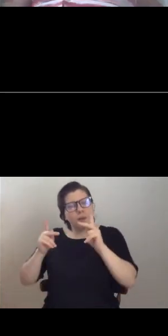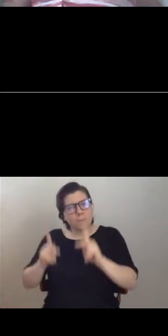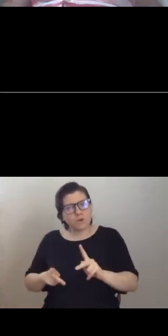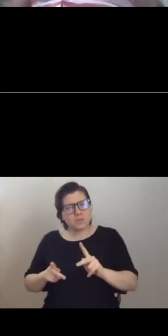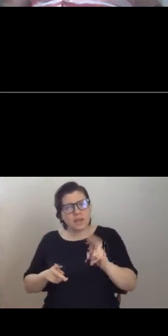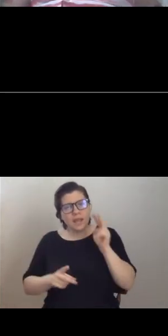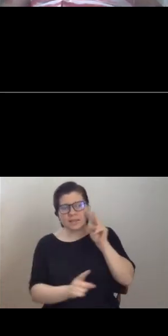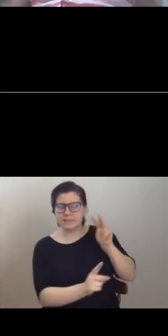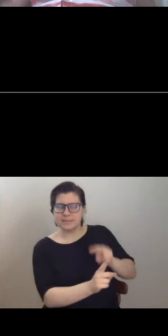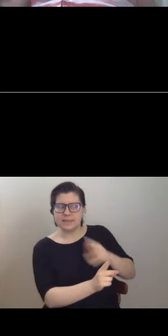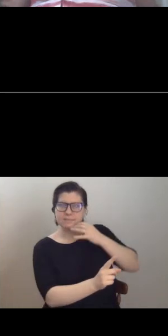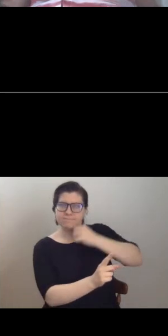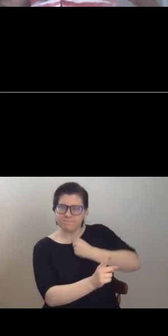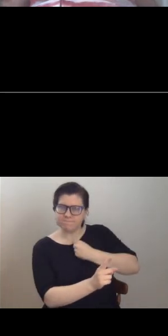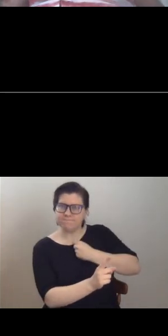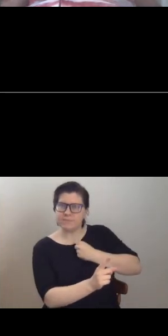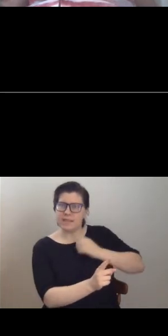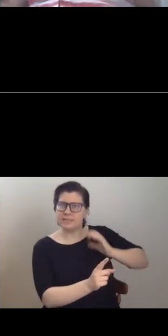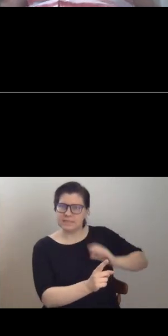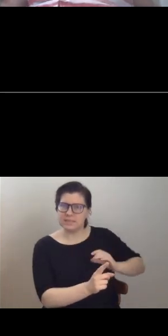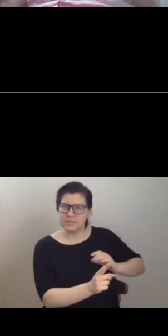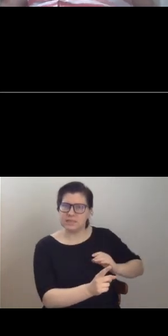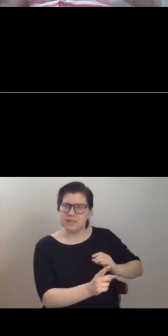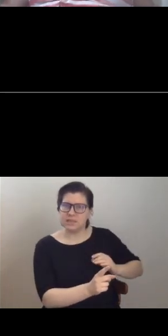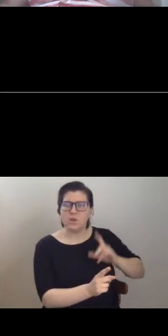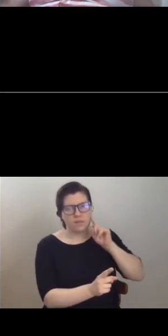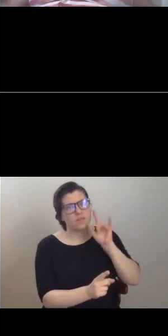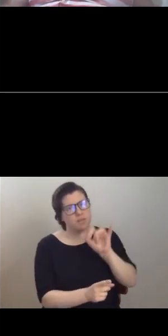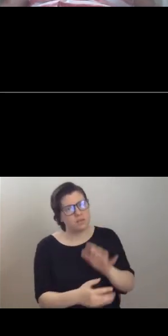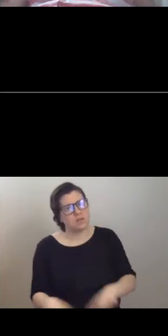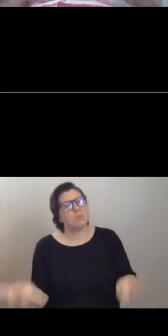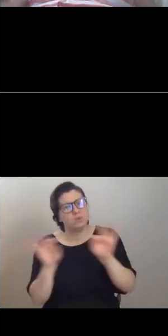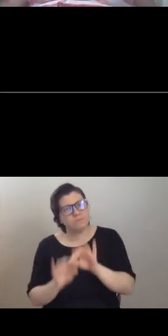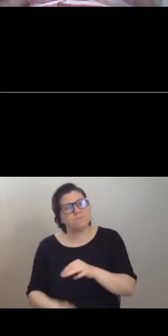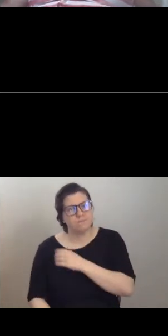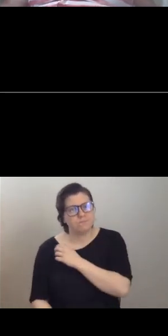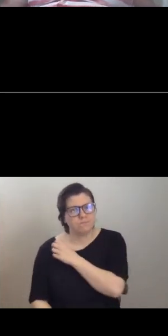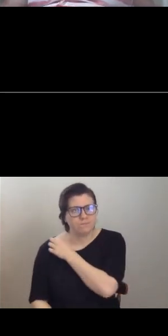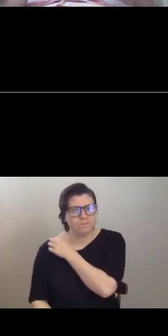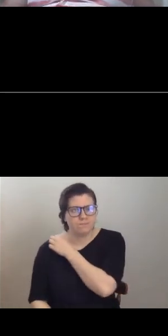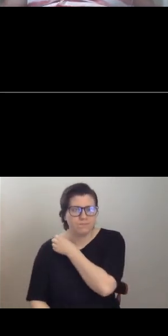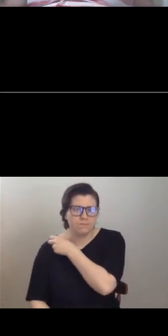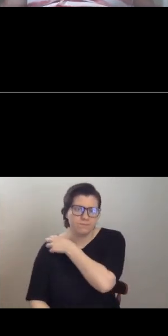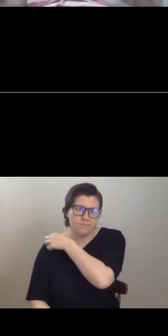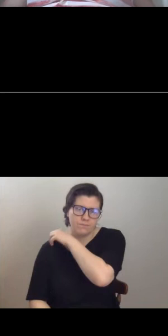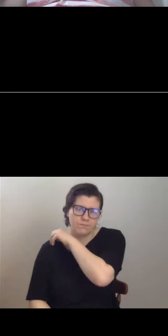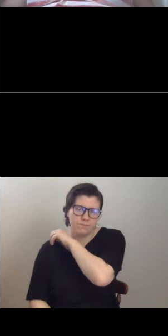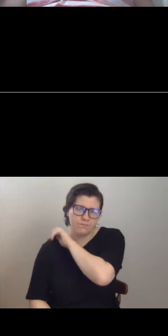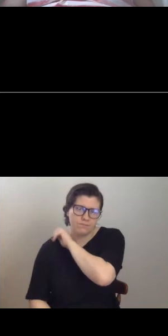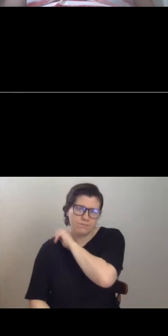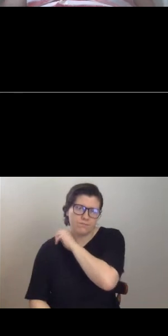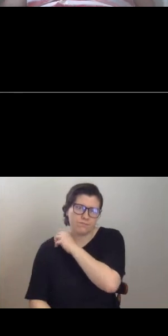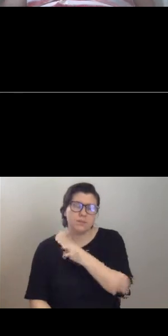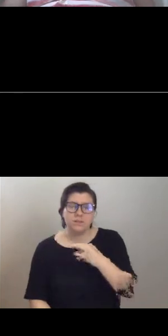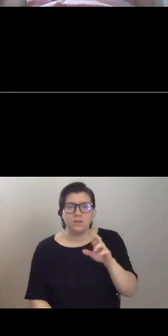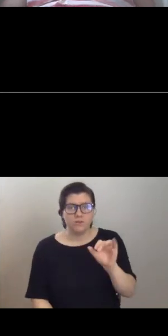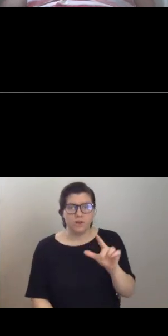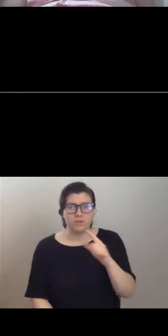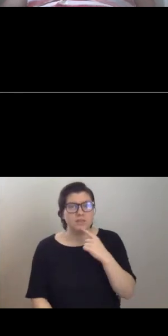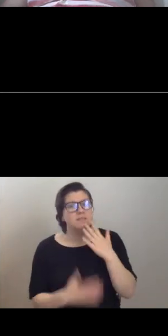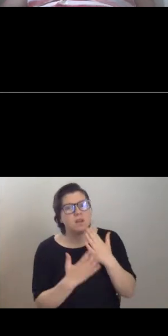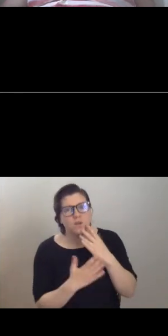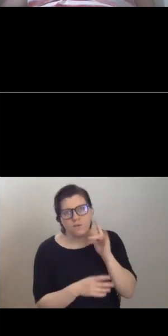a citizen. So I think that's very important. Yeah, thank you, Tracy, so much for that reminder. And also